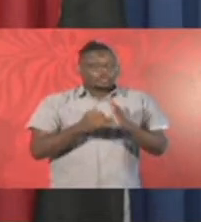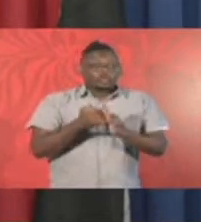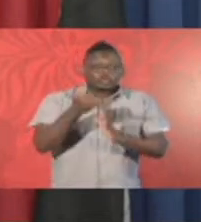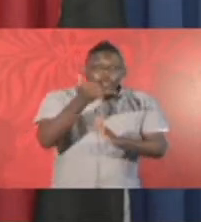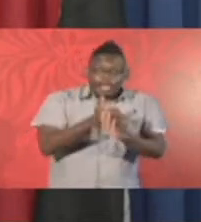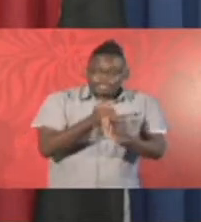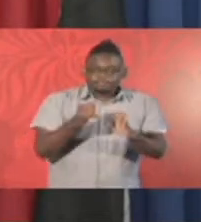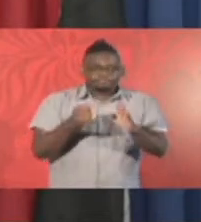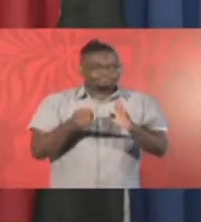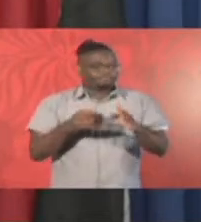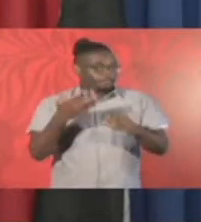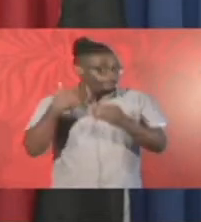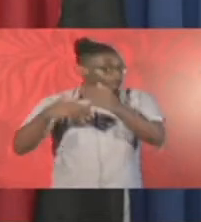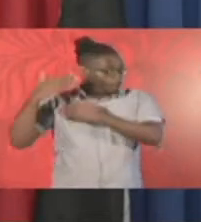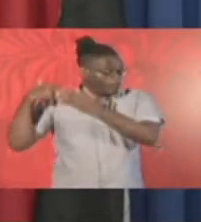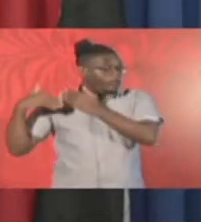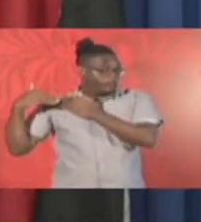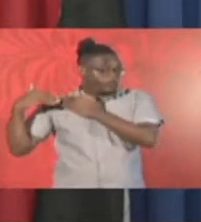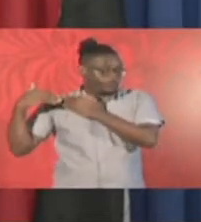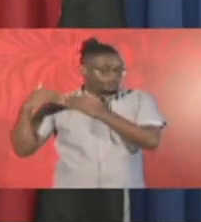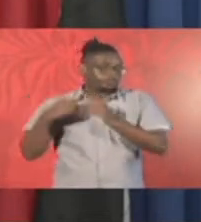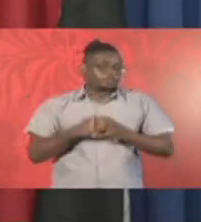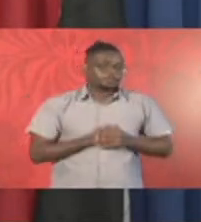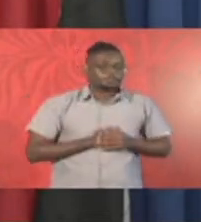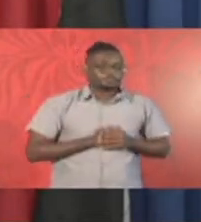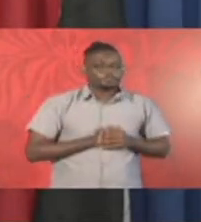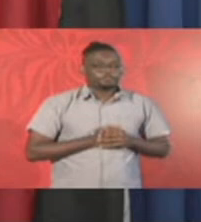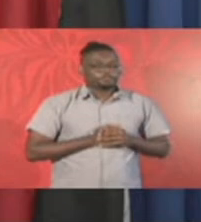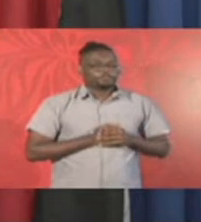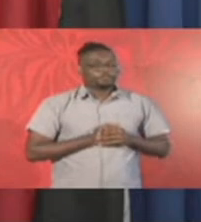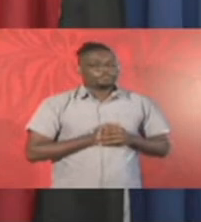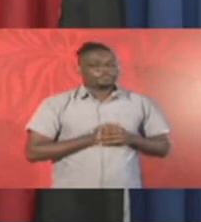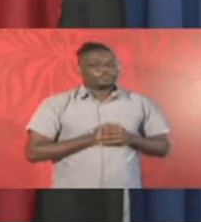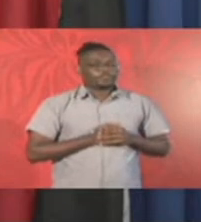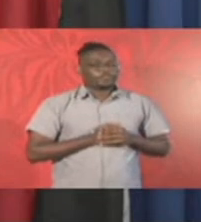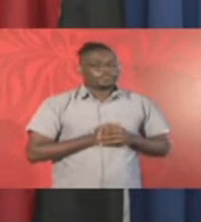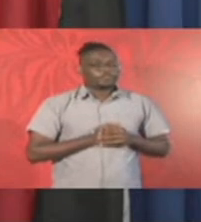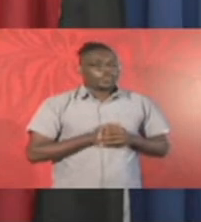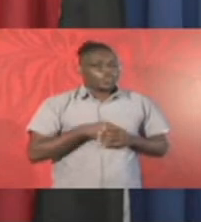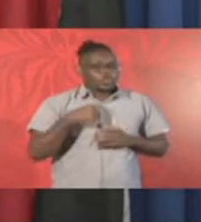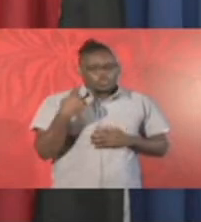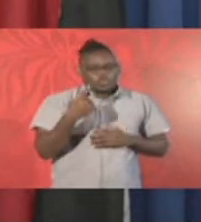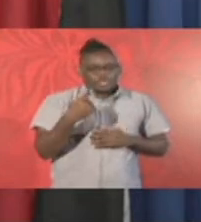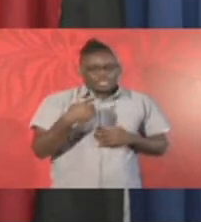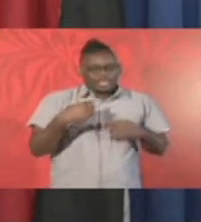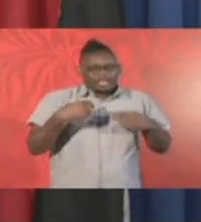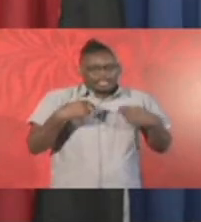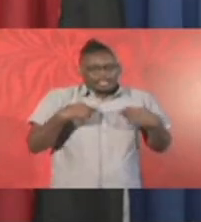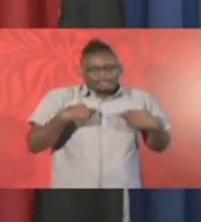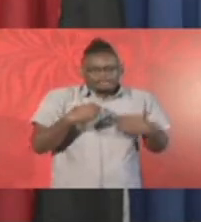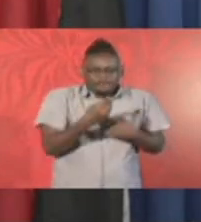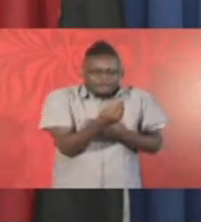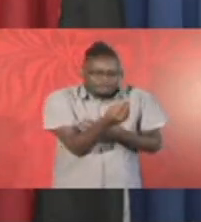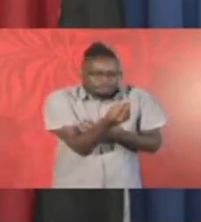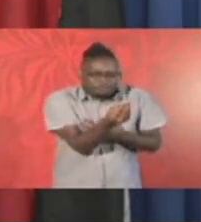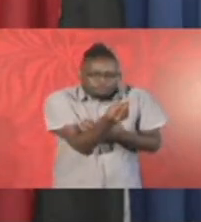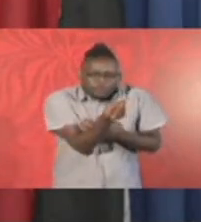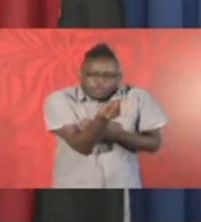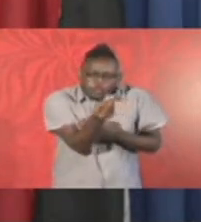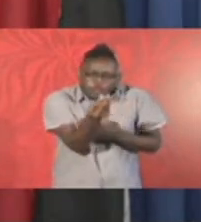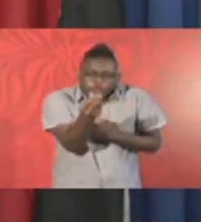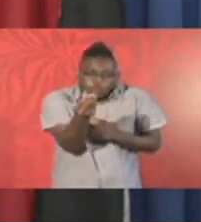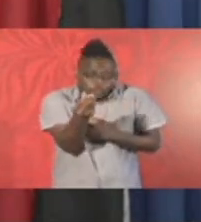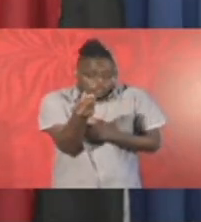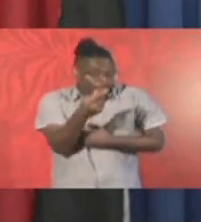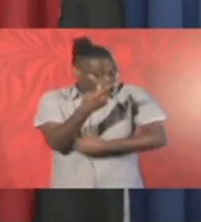time, given the resources we had available to us, I told you that we would have